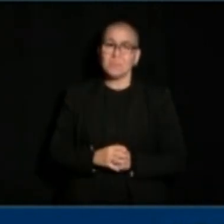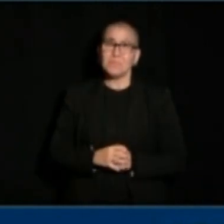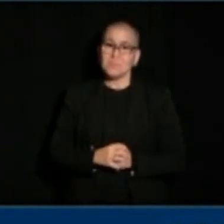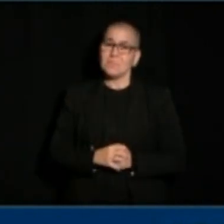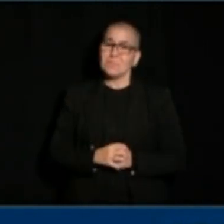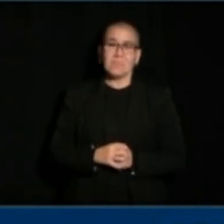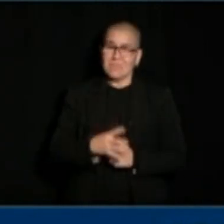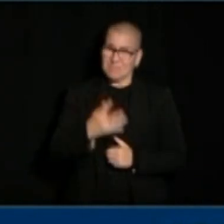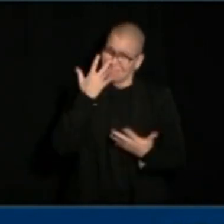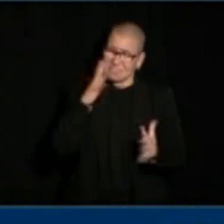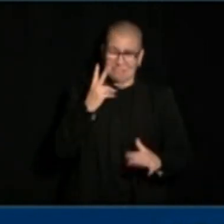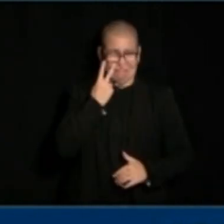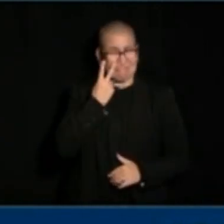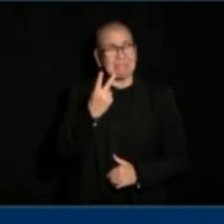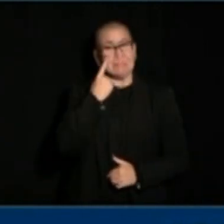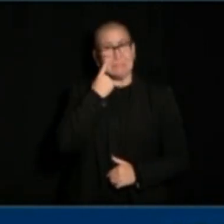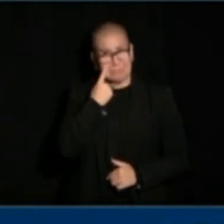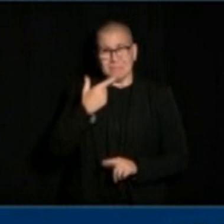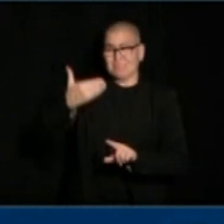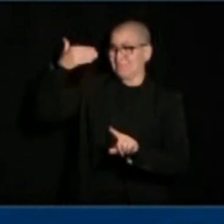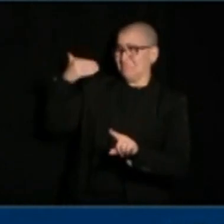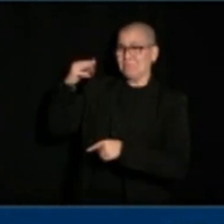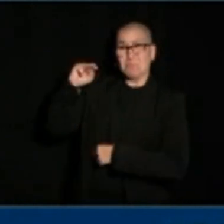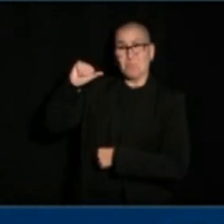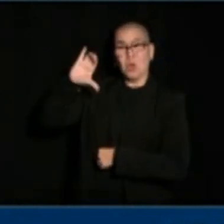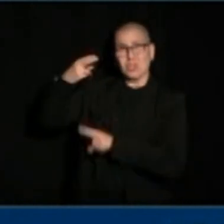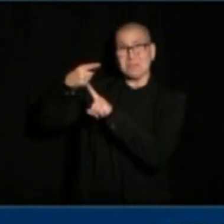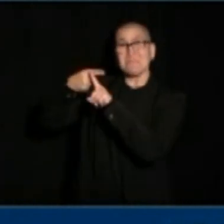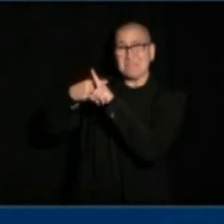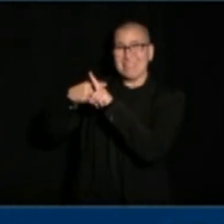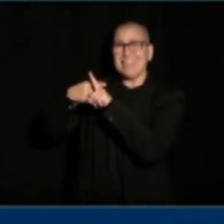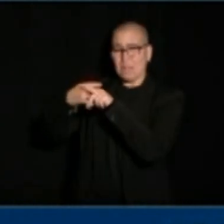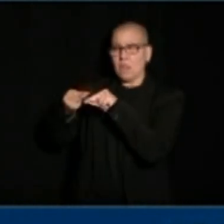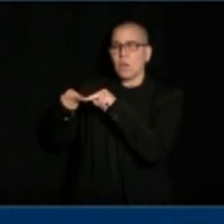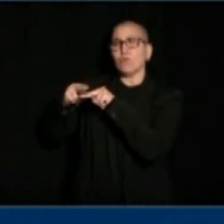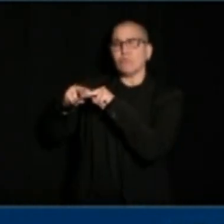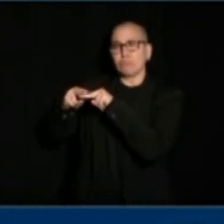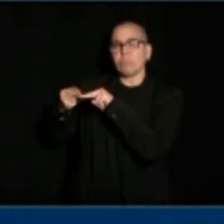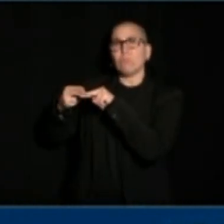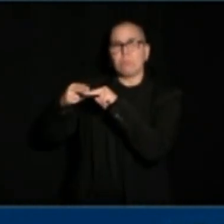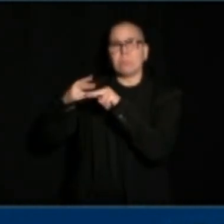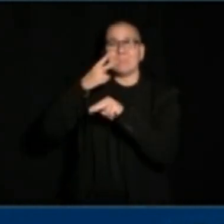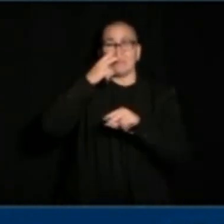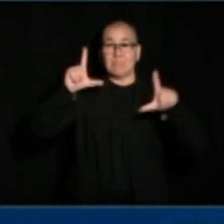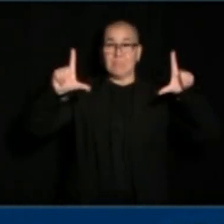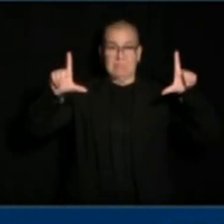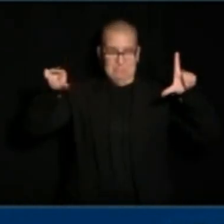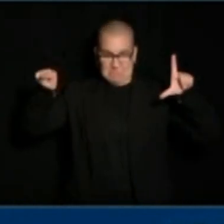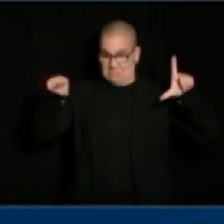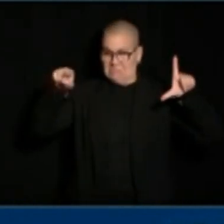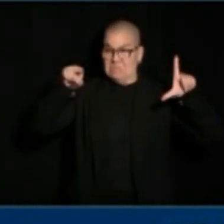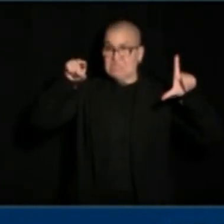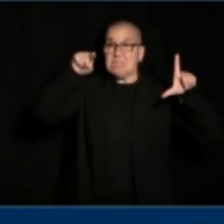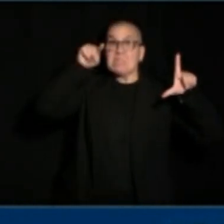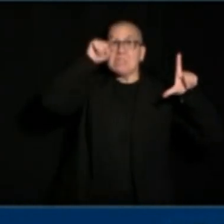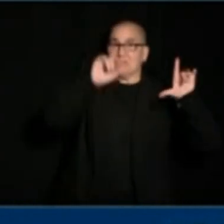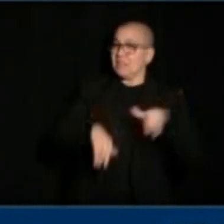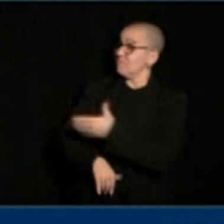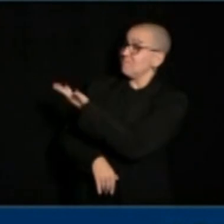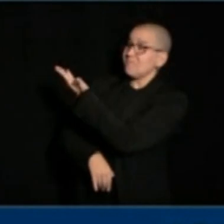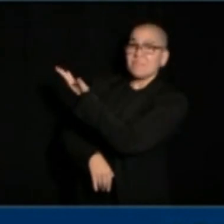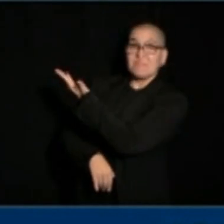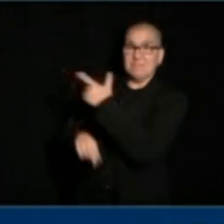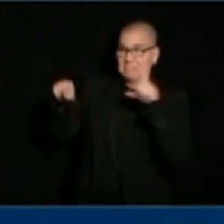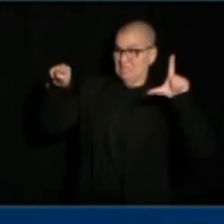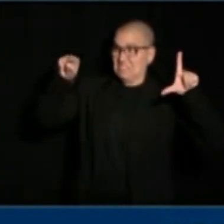is the curve and the infection rate is exponentially going off the chart. And I want to note, Minnesotans, what was asked of you. If you look